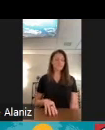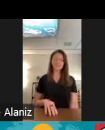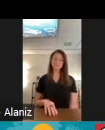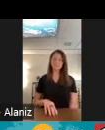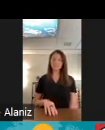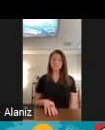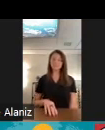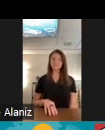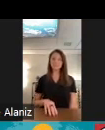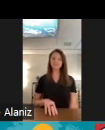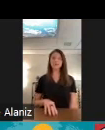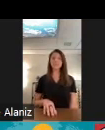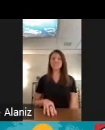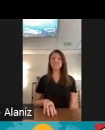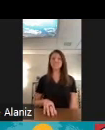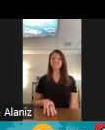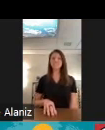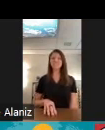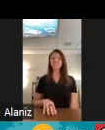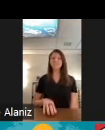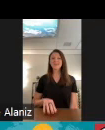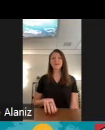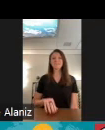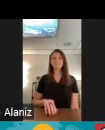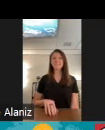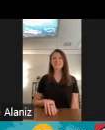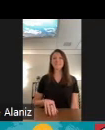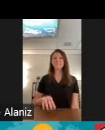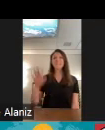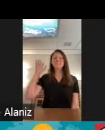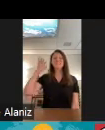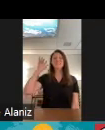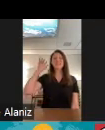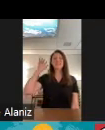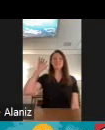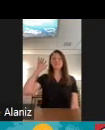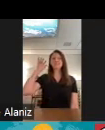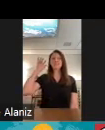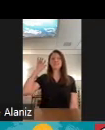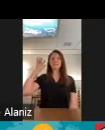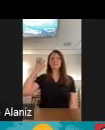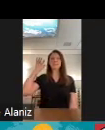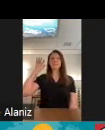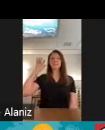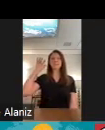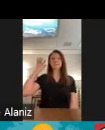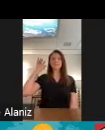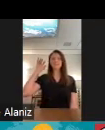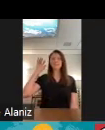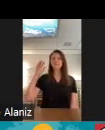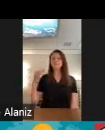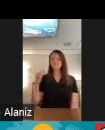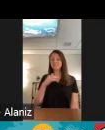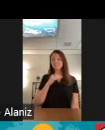they do EEGs of patients who are engaging in meditation, they find actually that